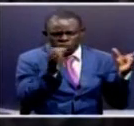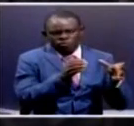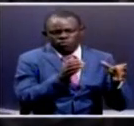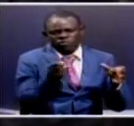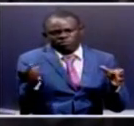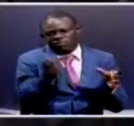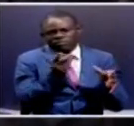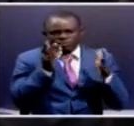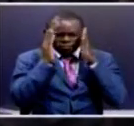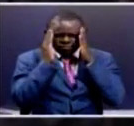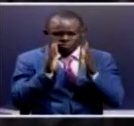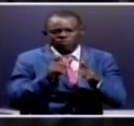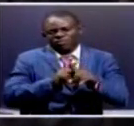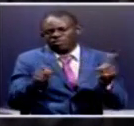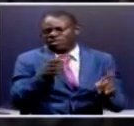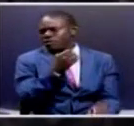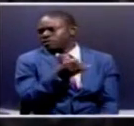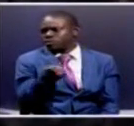convened to deal with